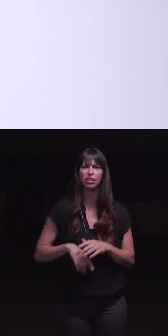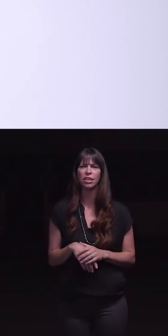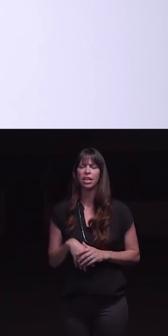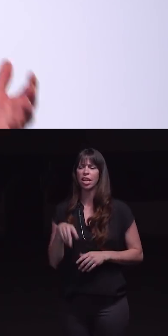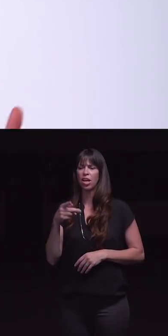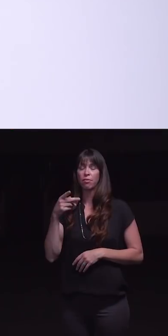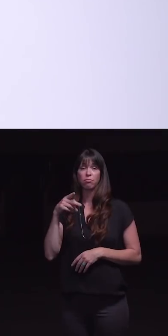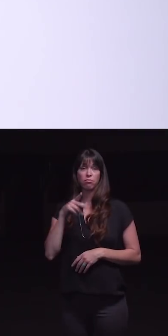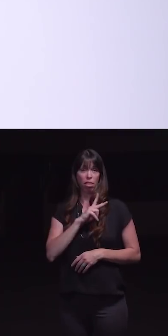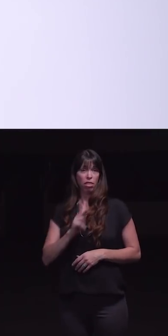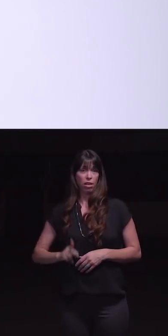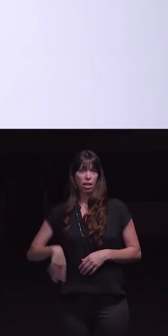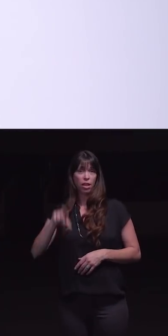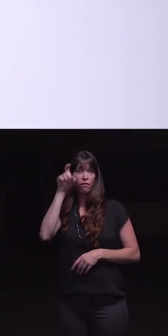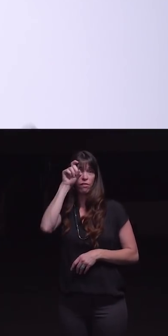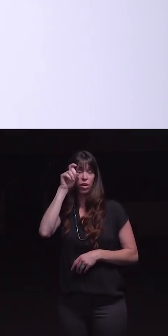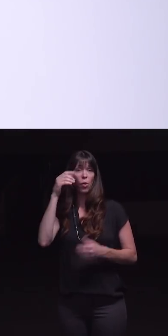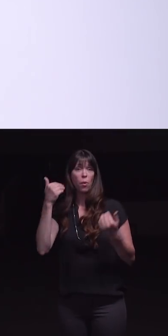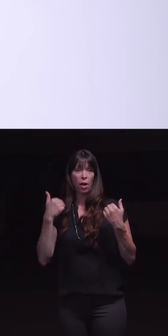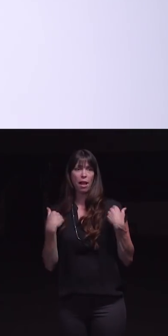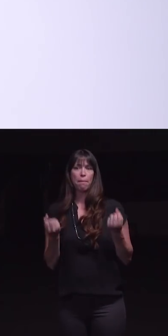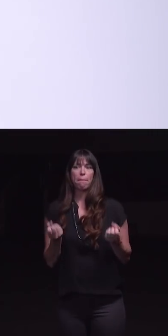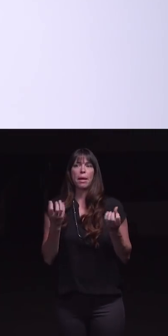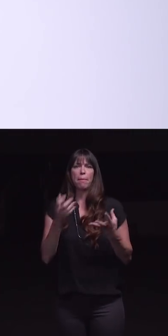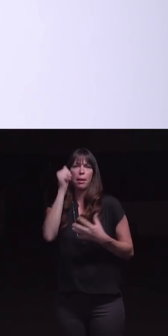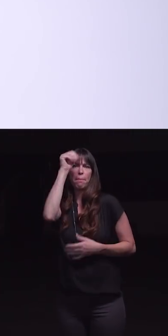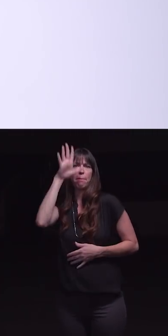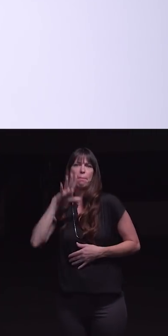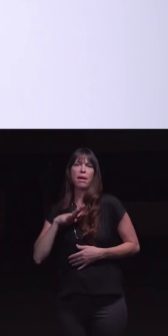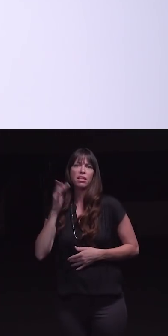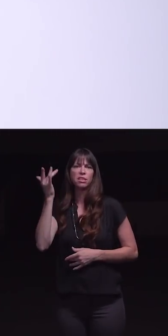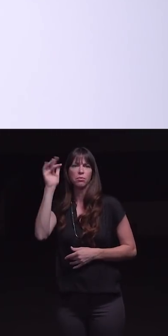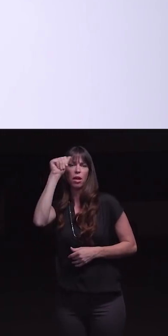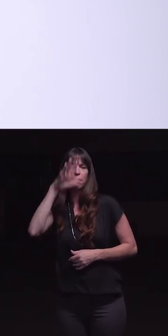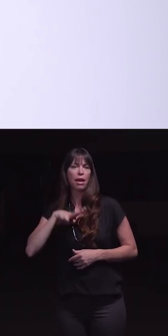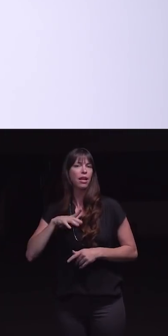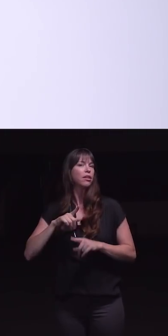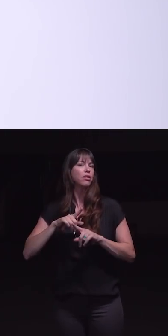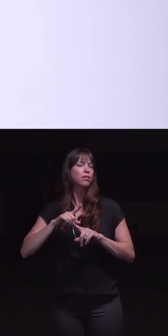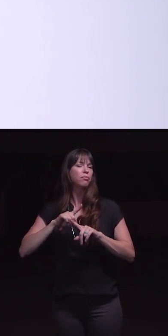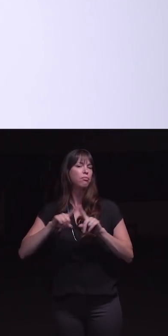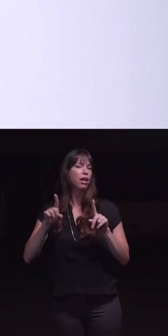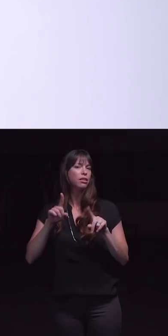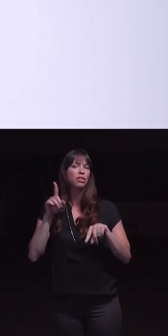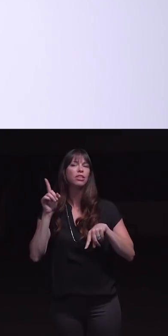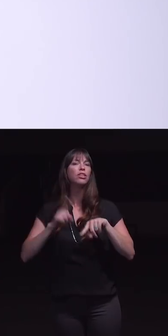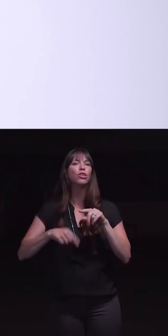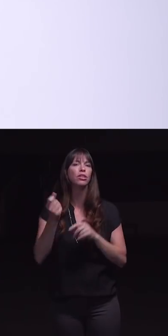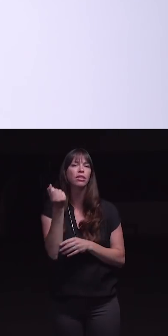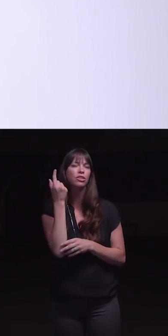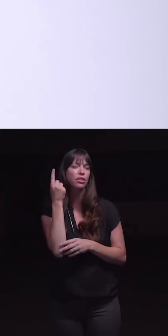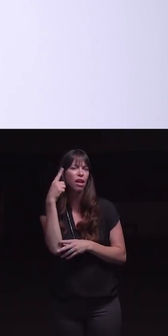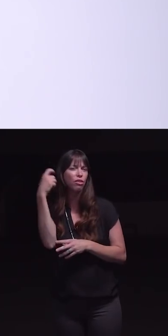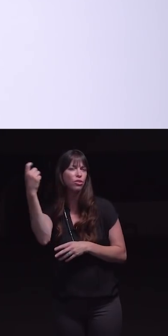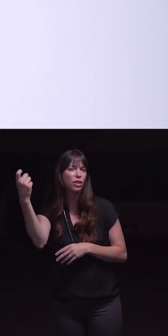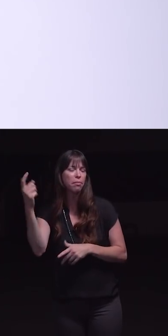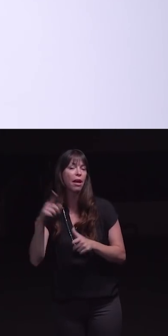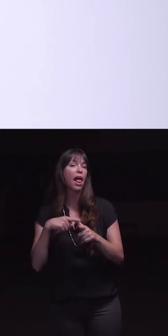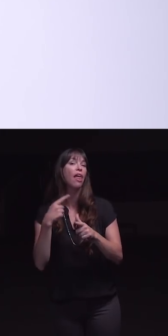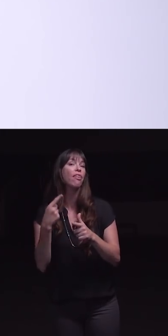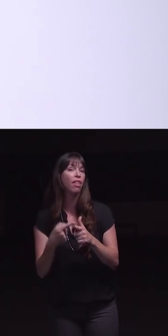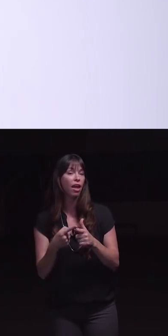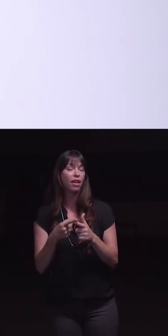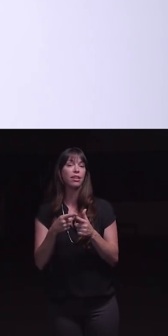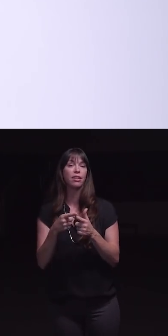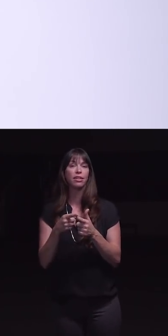and enchanters in his palace that were supposed to be able to interpret dreams. They couldn't. And it was then that the sommelier remembered, oh, I know